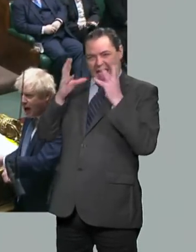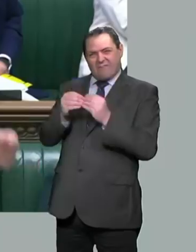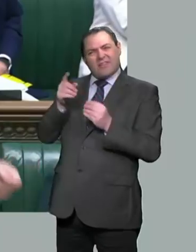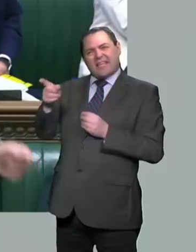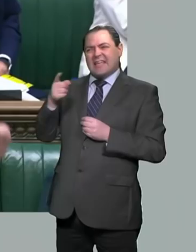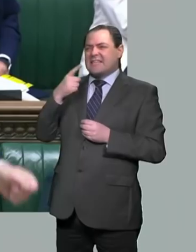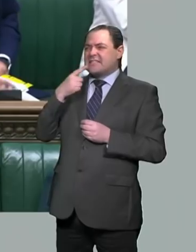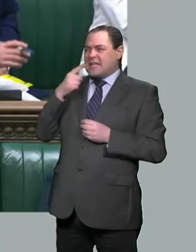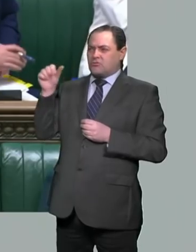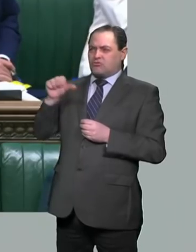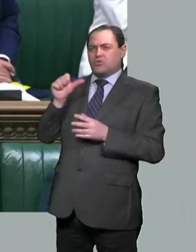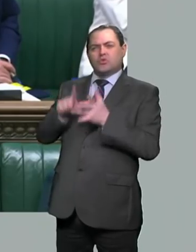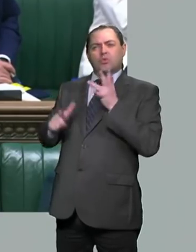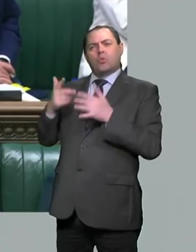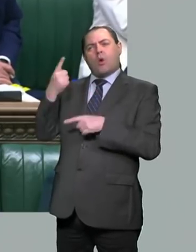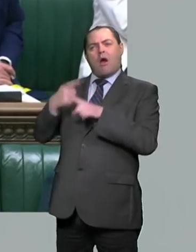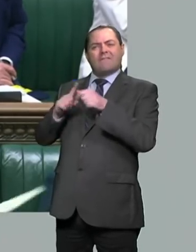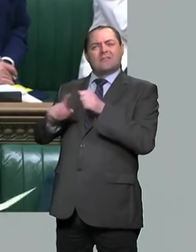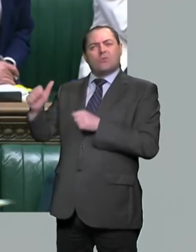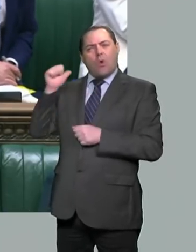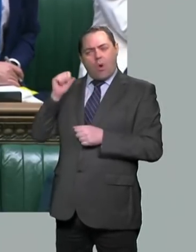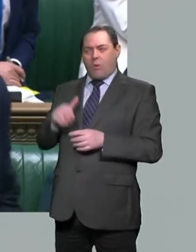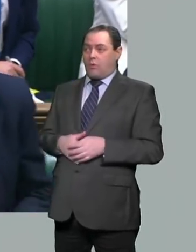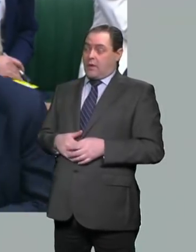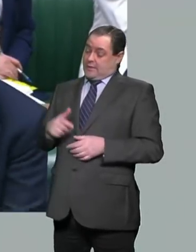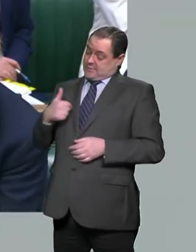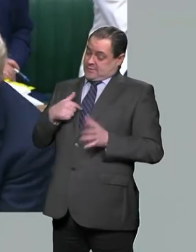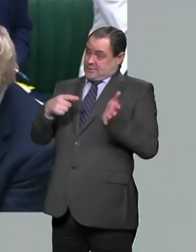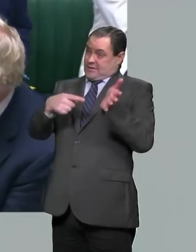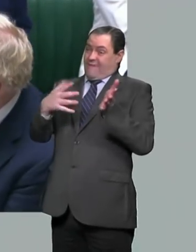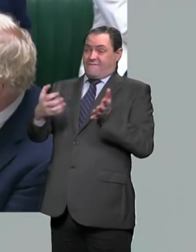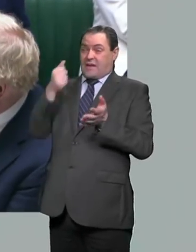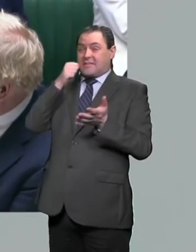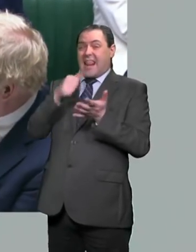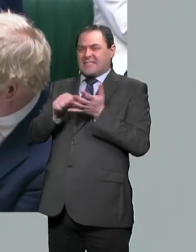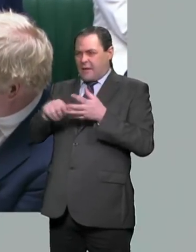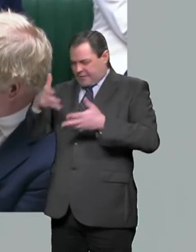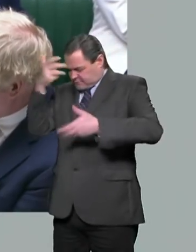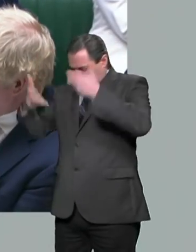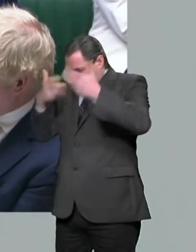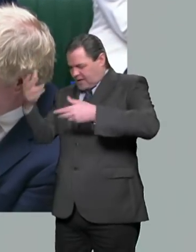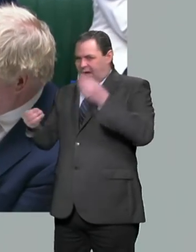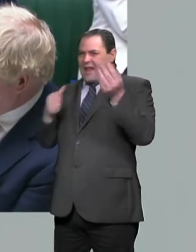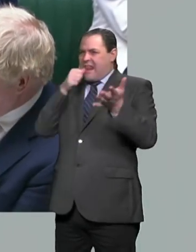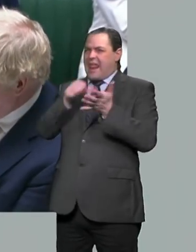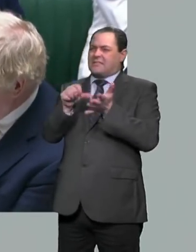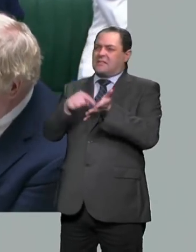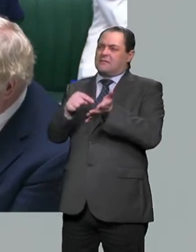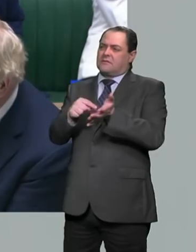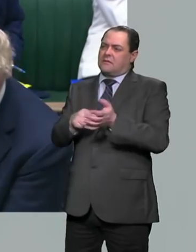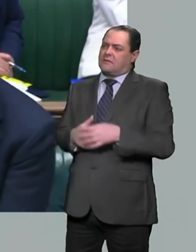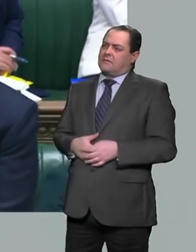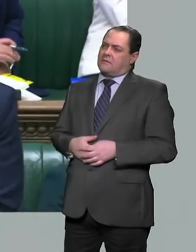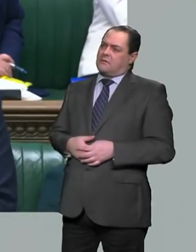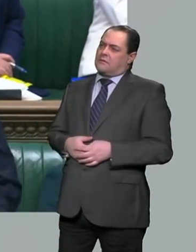do 18 months ago. Mr. Speaker, it so happens that I found a letter. I've been rustling in my notes, Mr. Speaker, and I